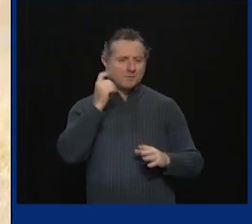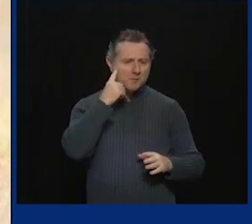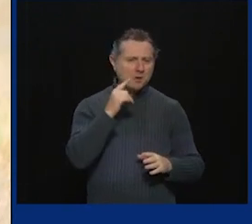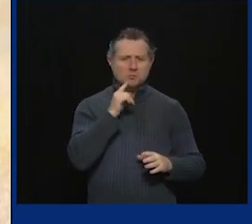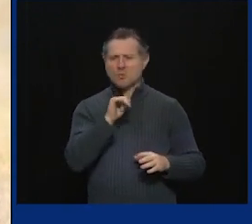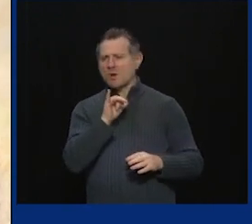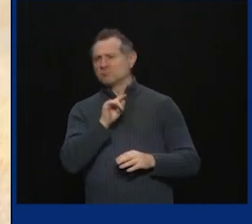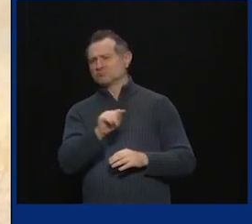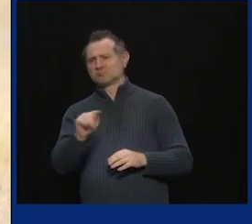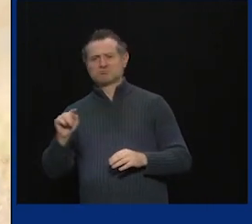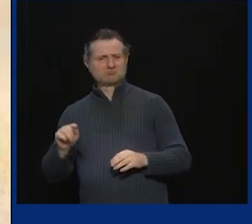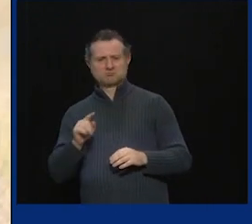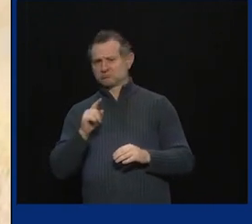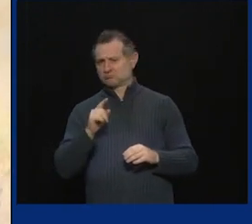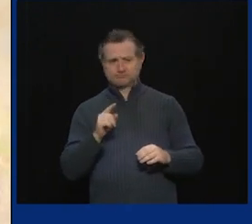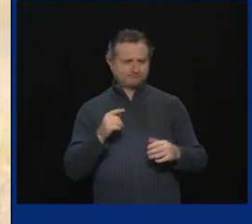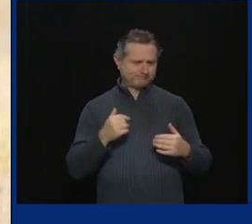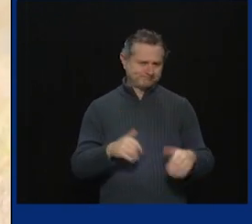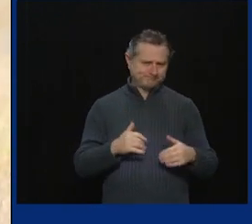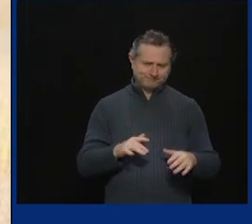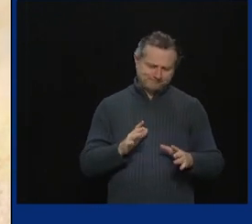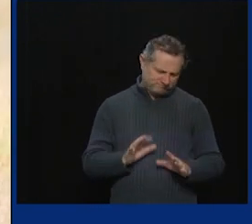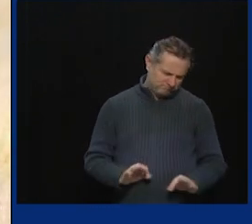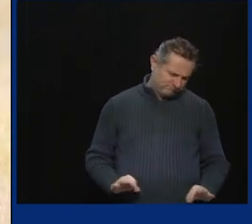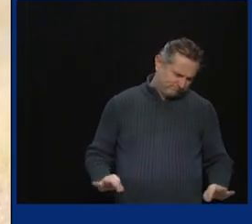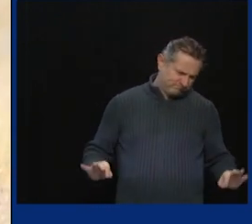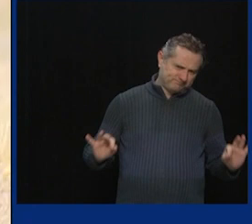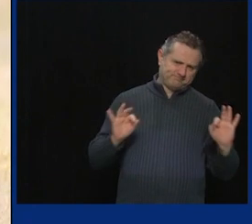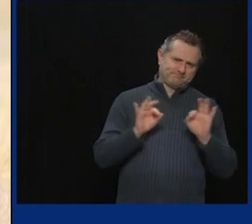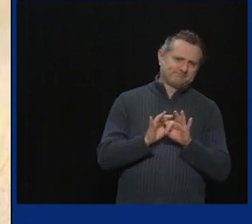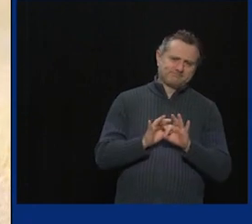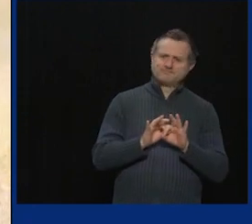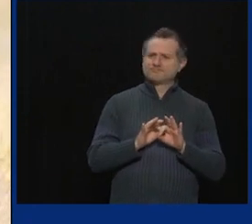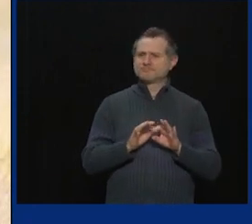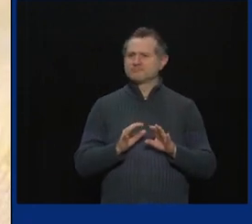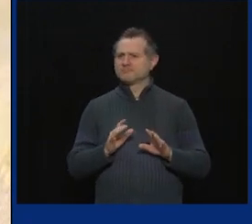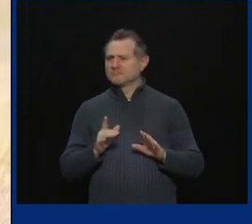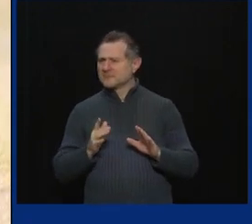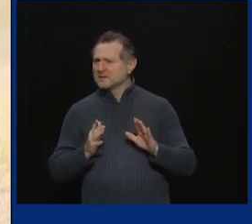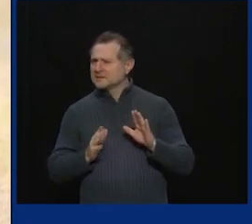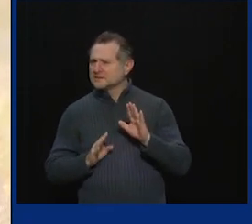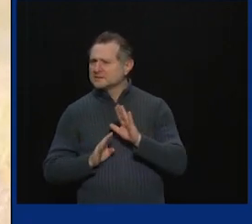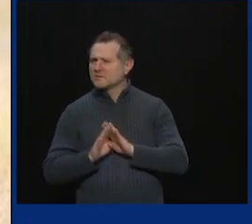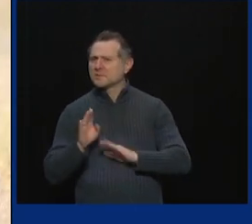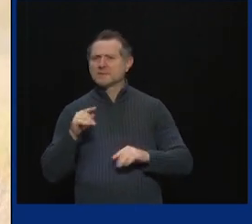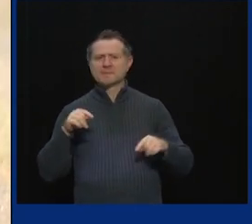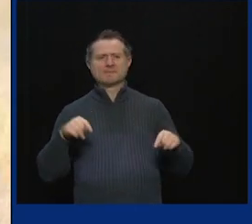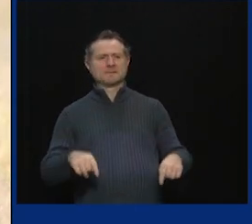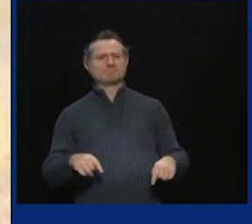of the efforts to develop this STAMP campus and the key reason why we are here